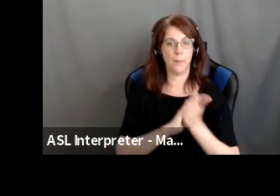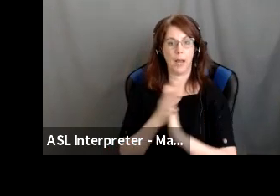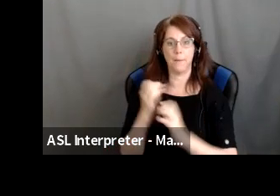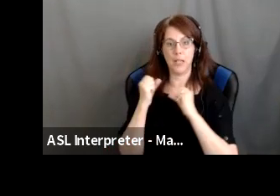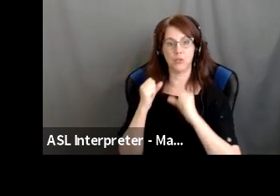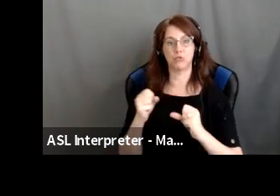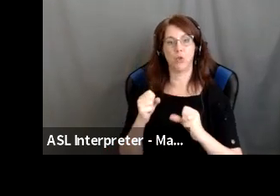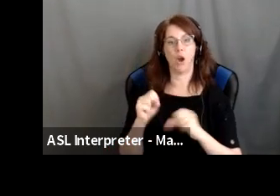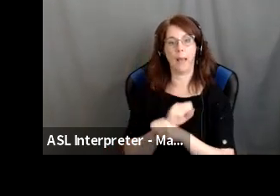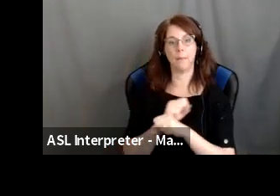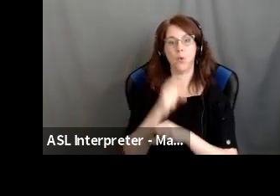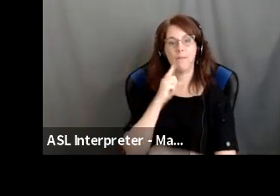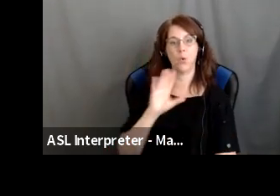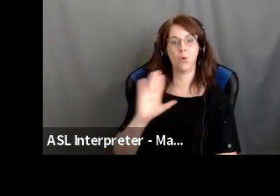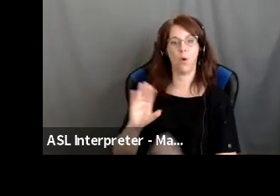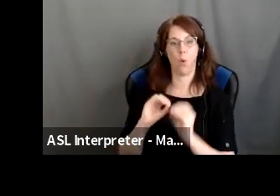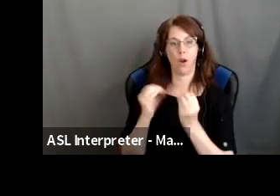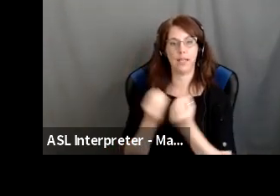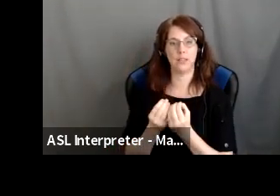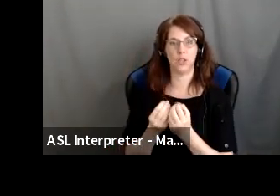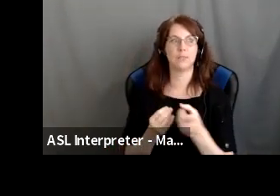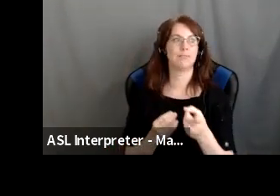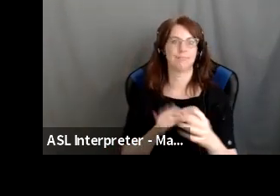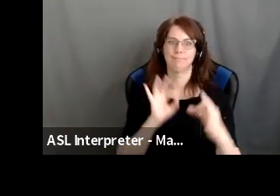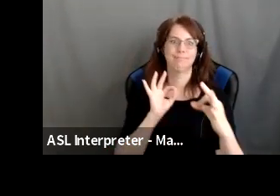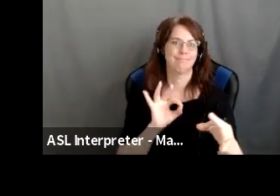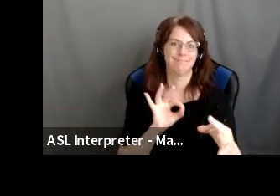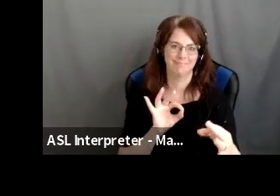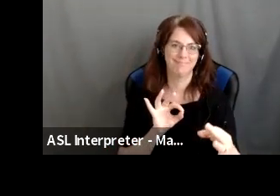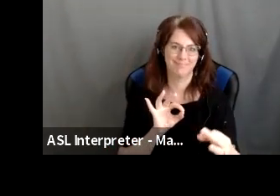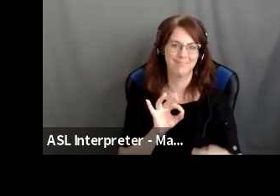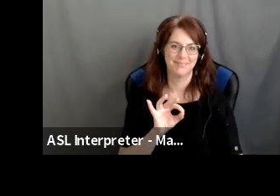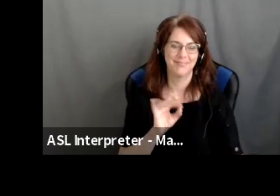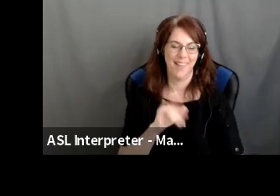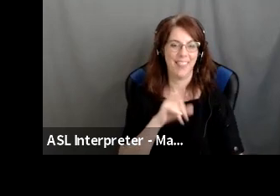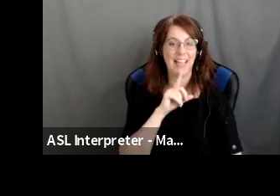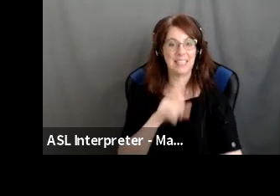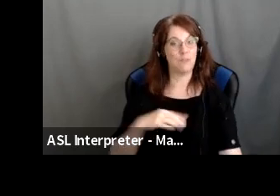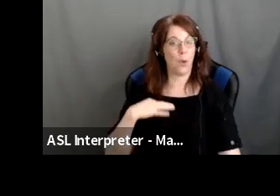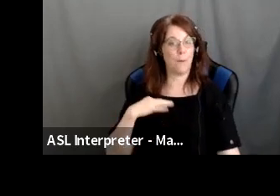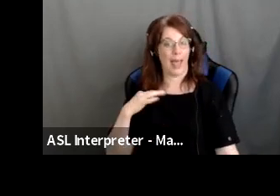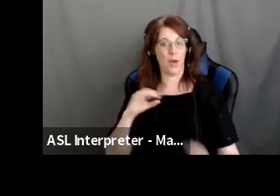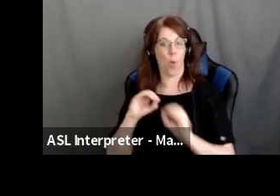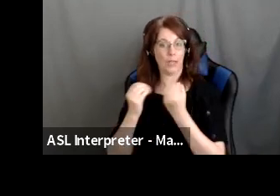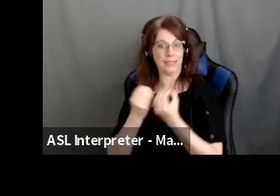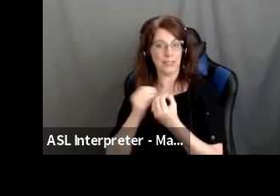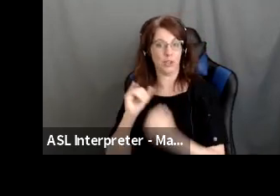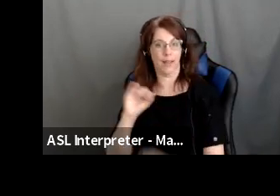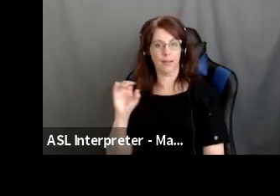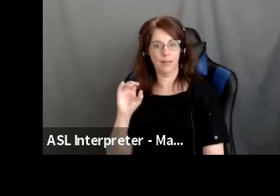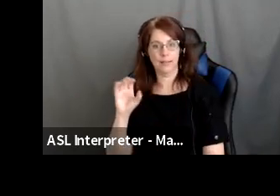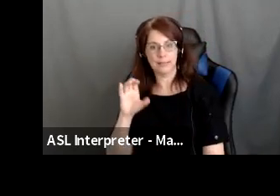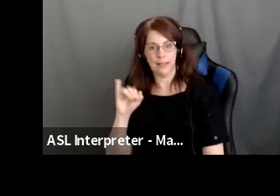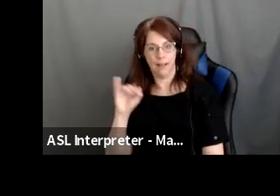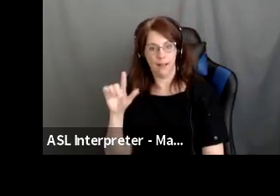your organization. That is a good, especially if you are applying to an organization like a SIL or a different